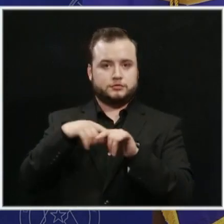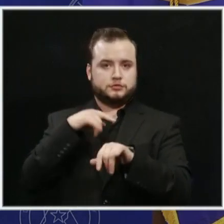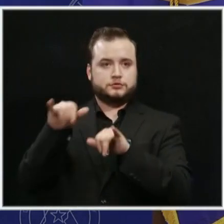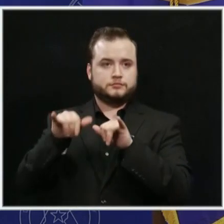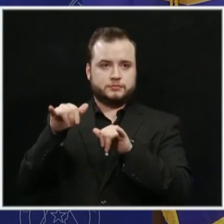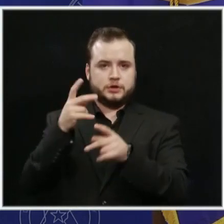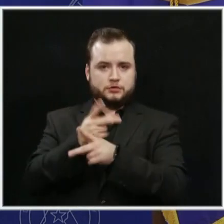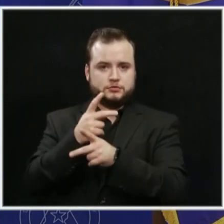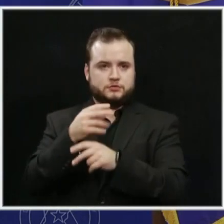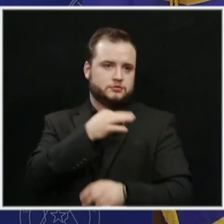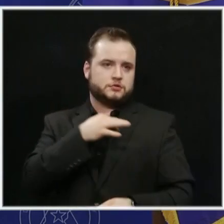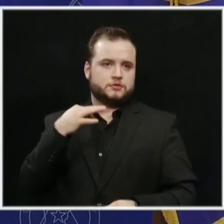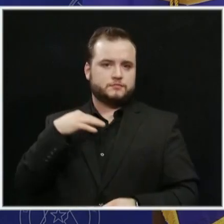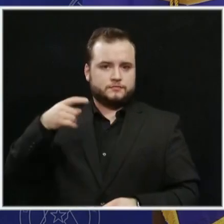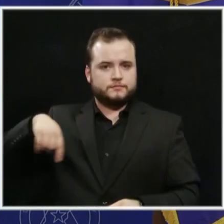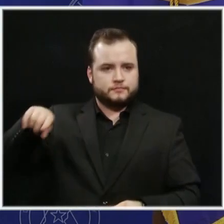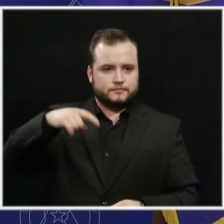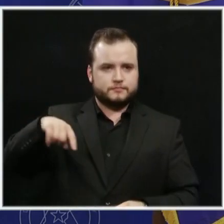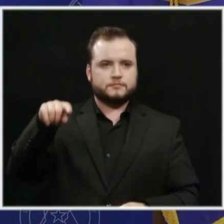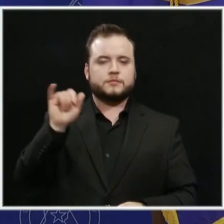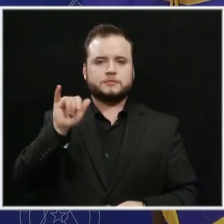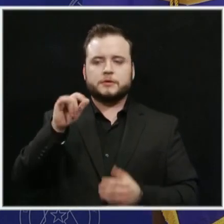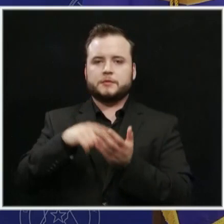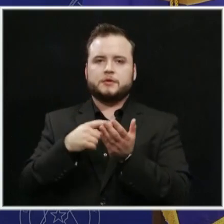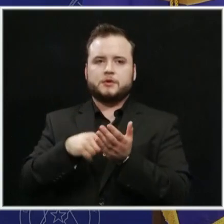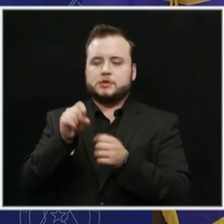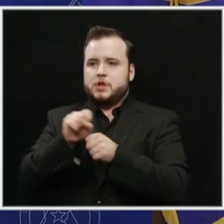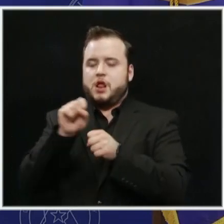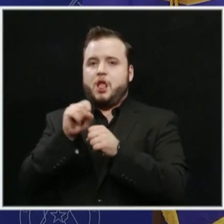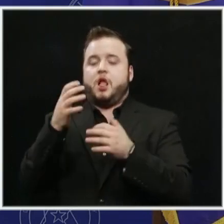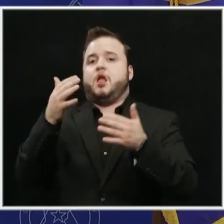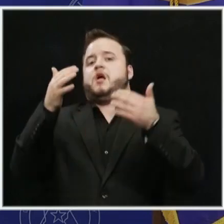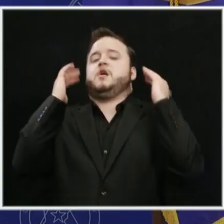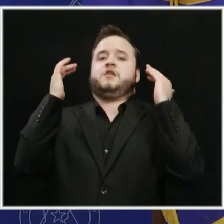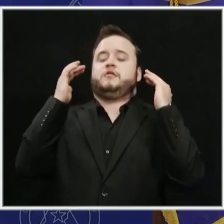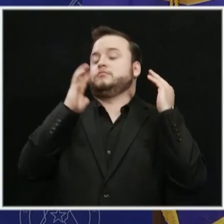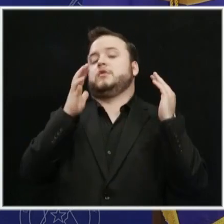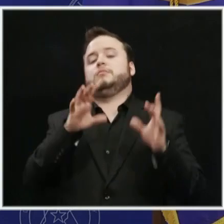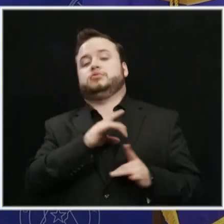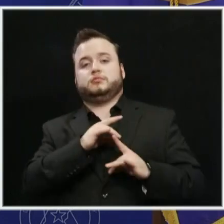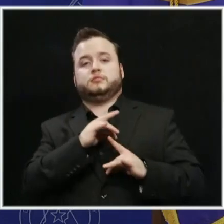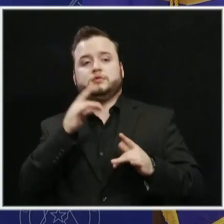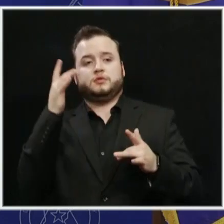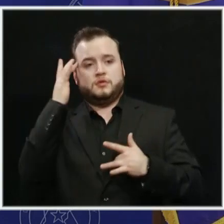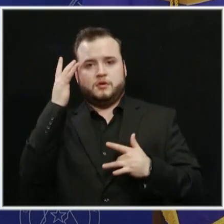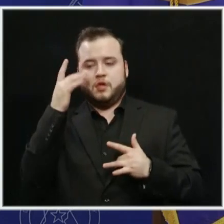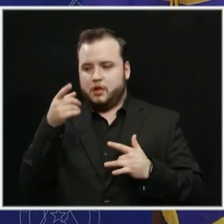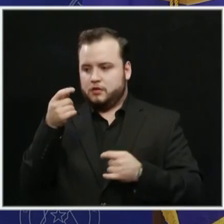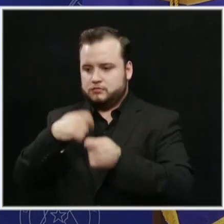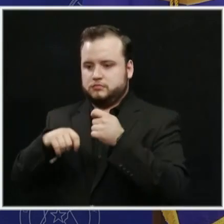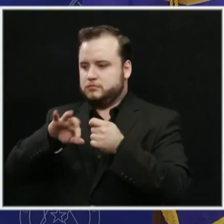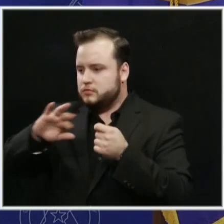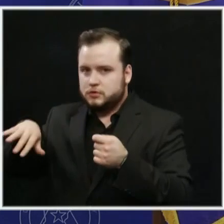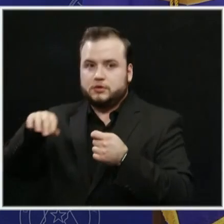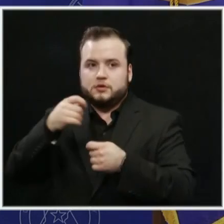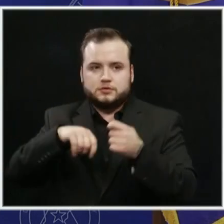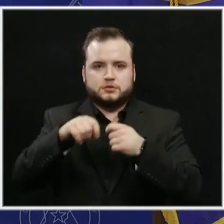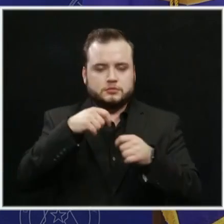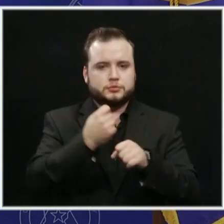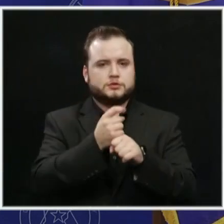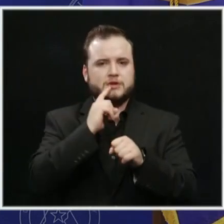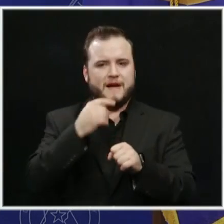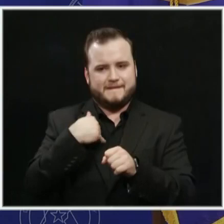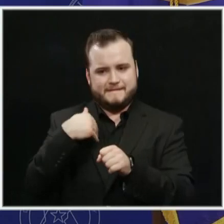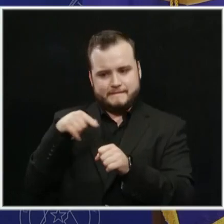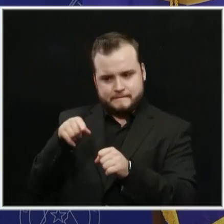cope with the overwhelming number of cases that they have in some of their residences right now. We're also making sure the healthcare system is